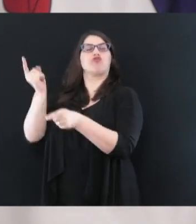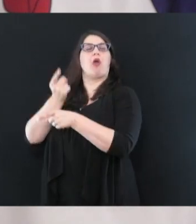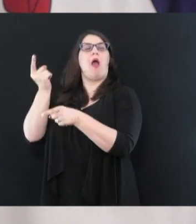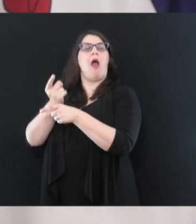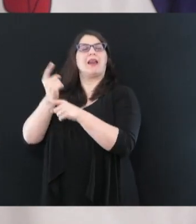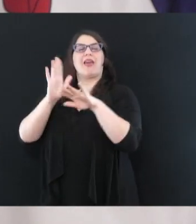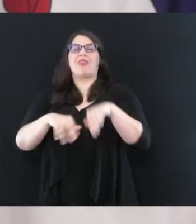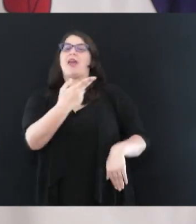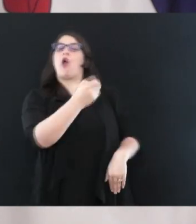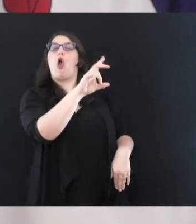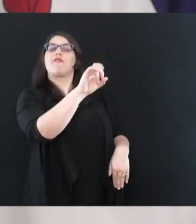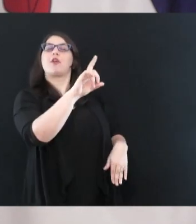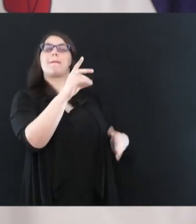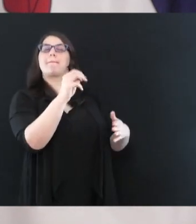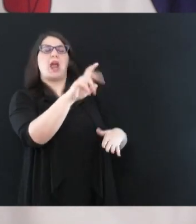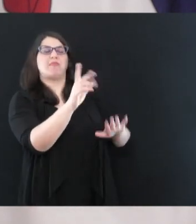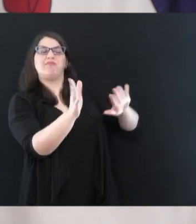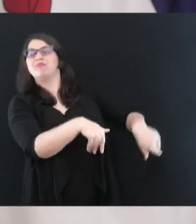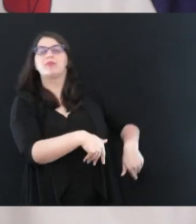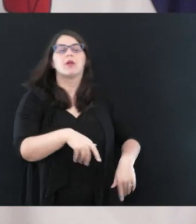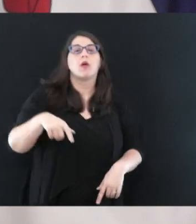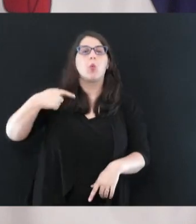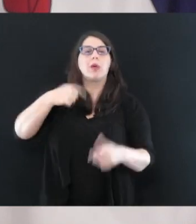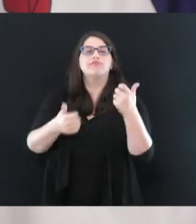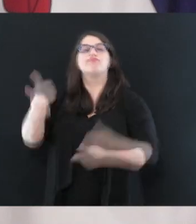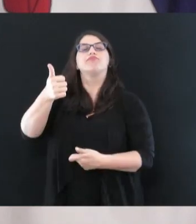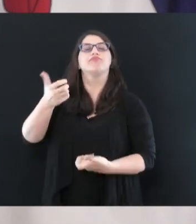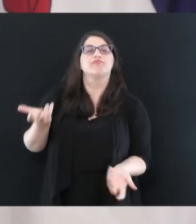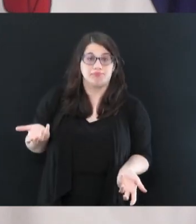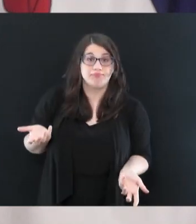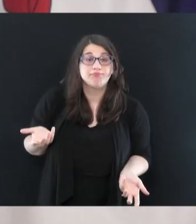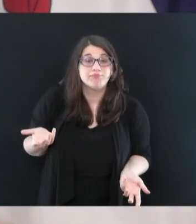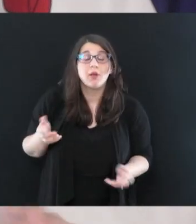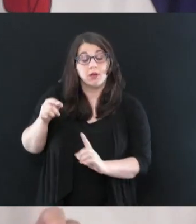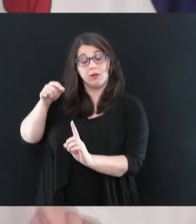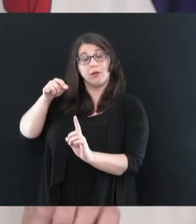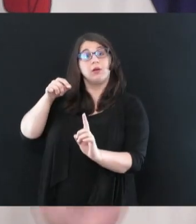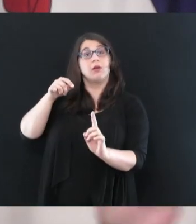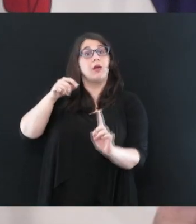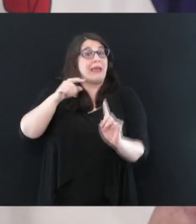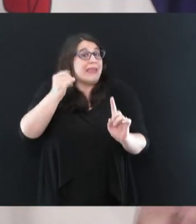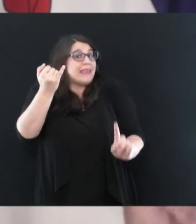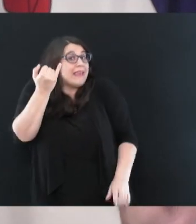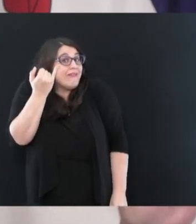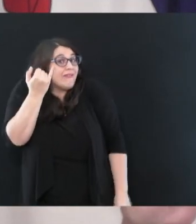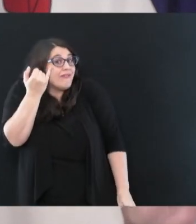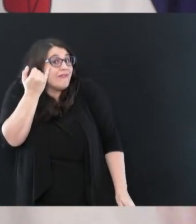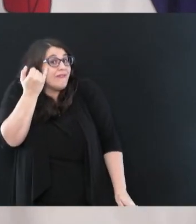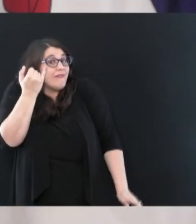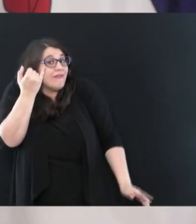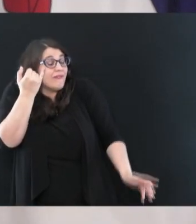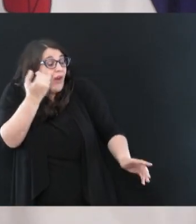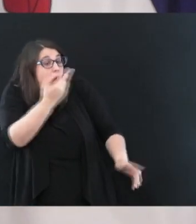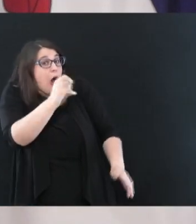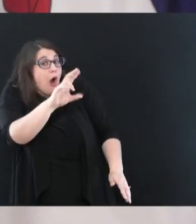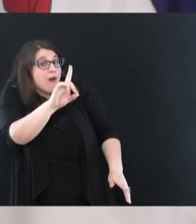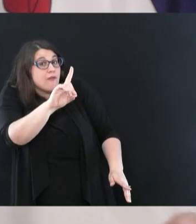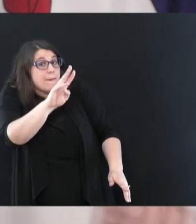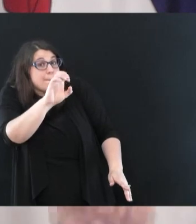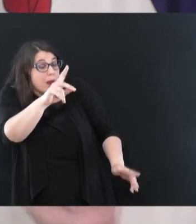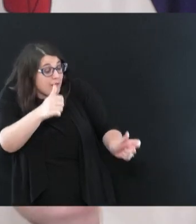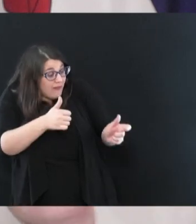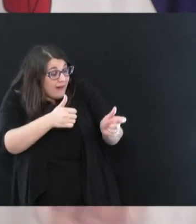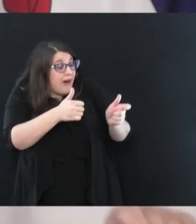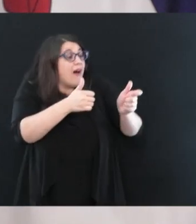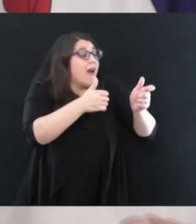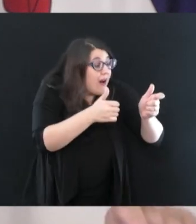deal. Now, the bottom line is just this. If we had just done the Harvard map, we would